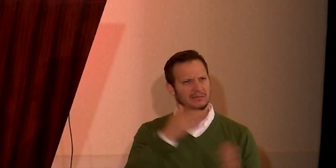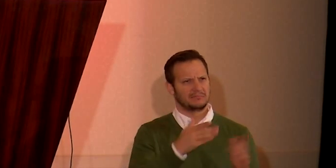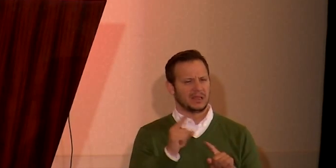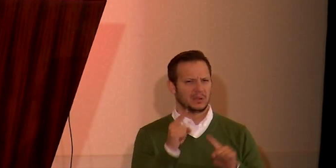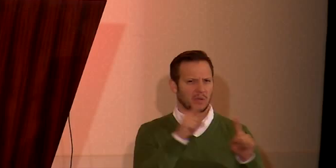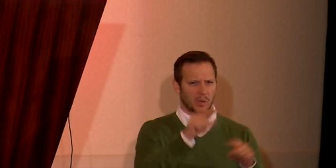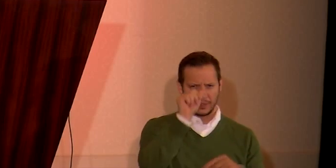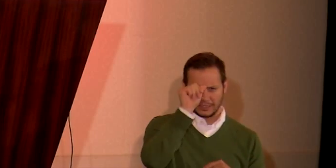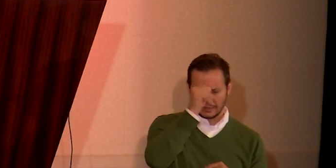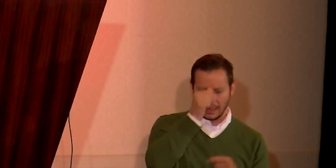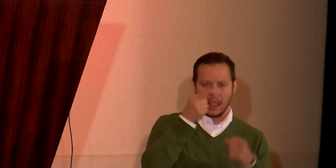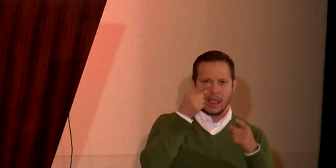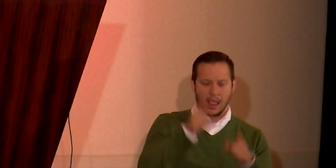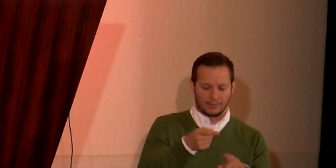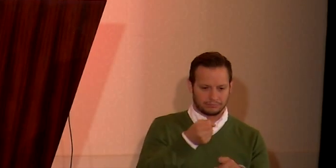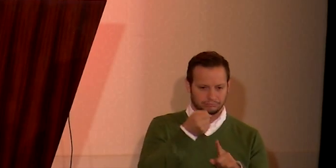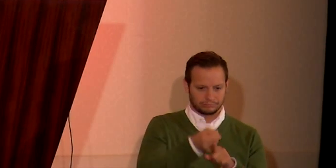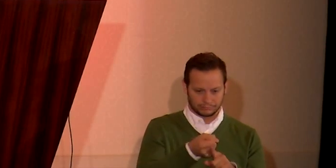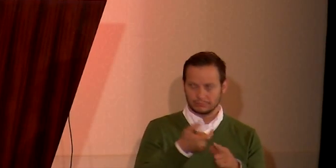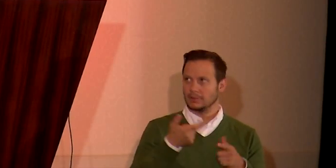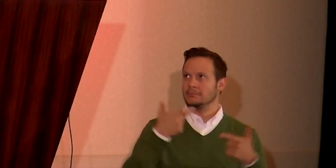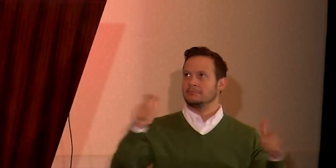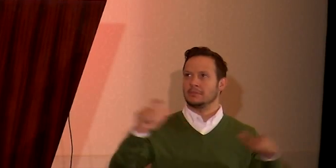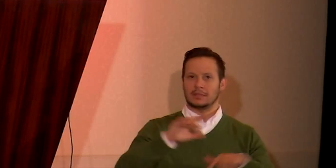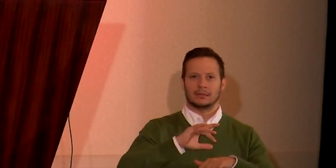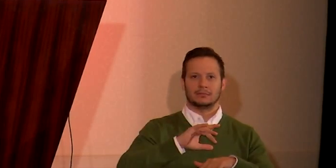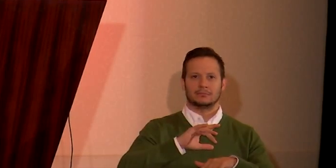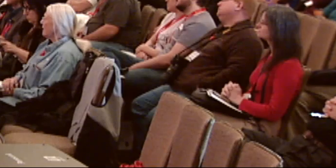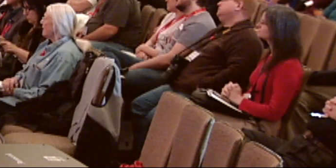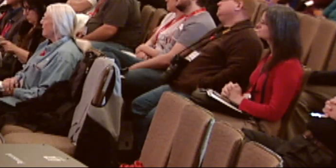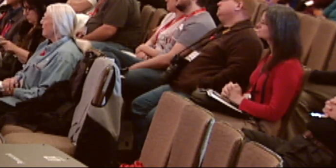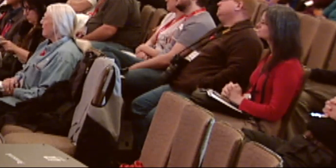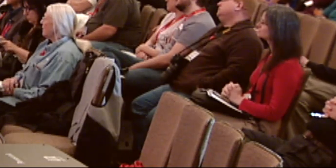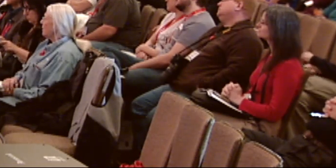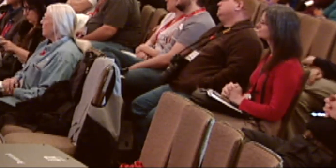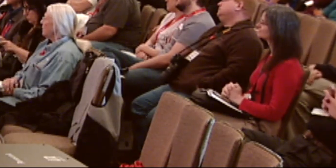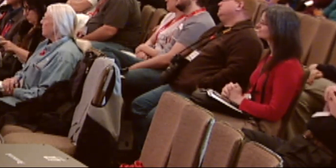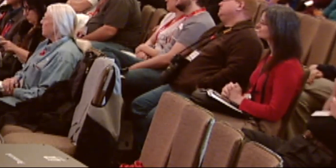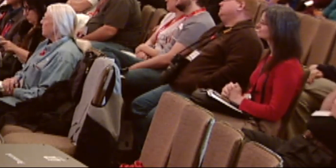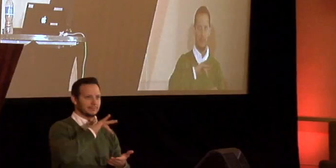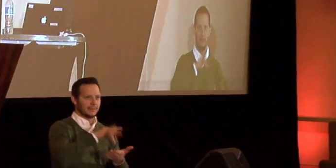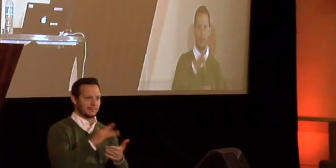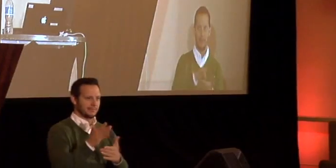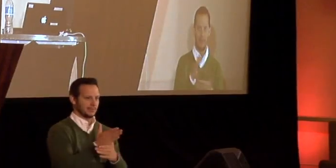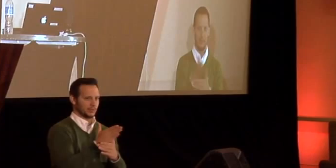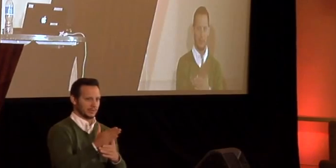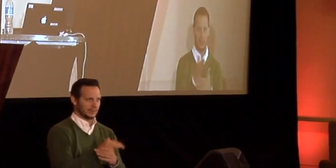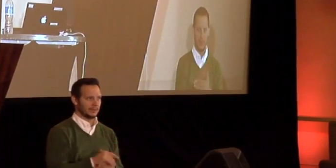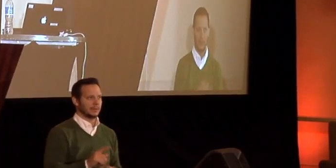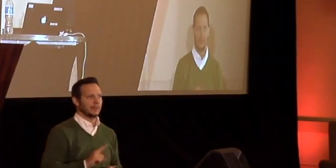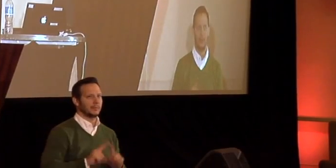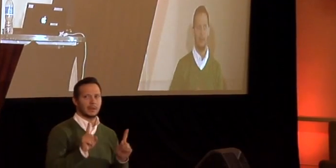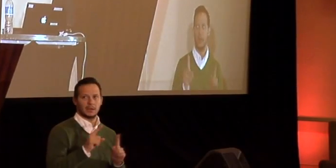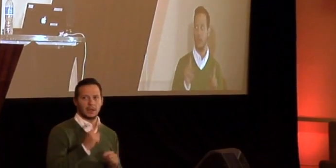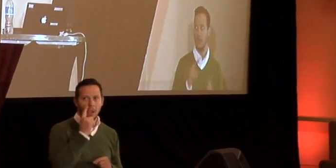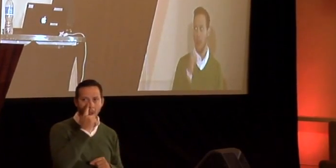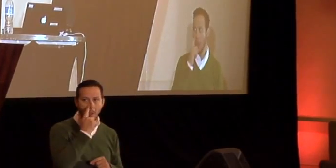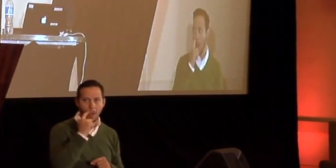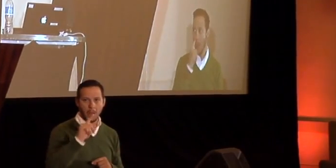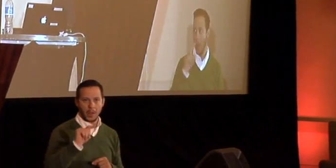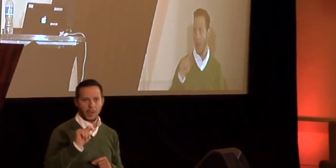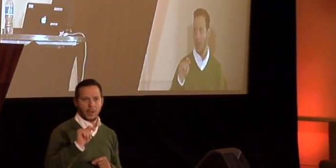when he came across this big block of land in the middle. But I have come to believe that people like Trent